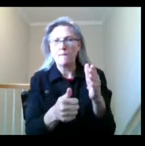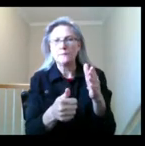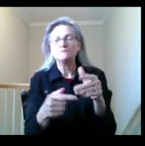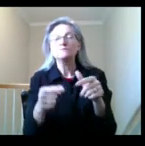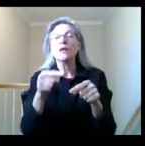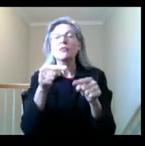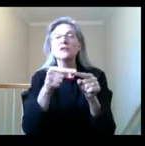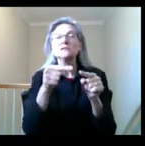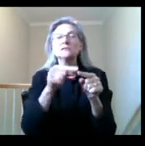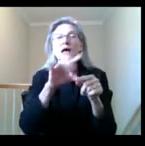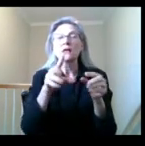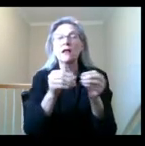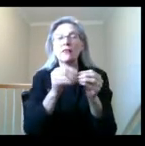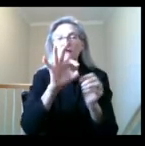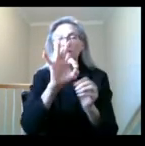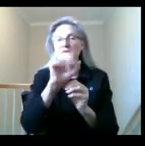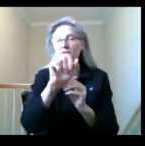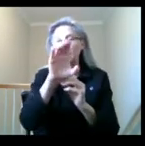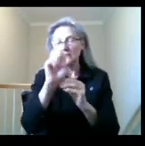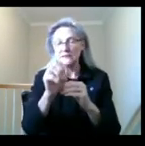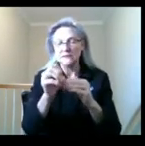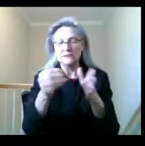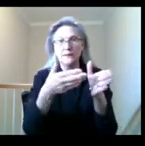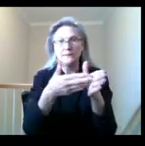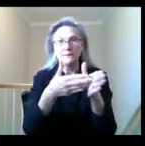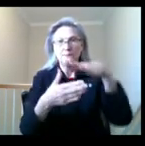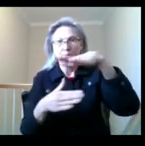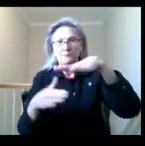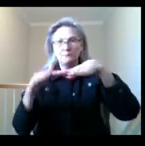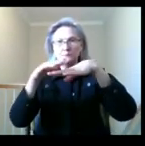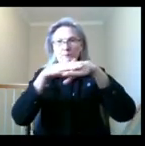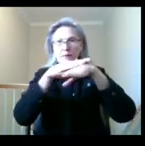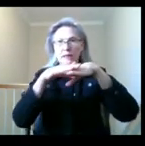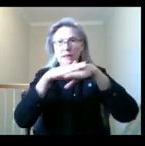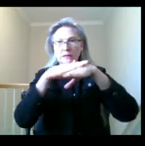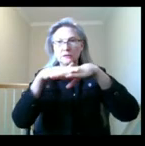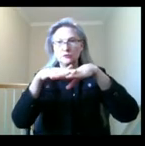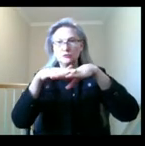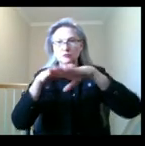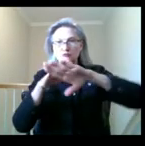This is another face, making it two.